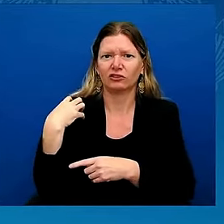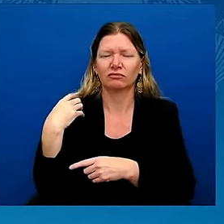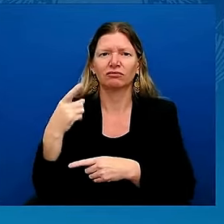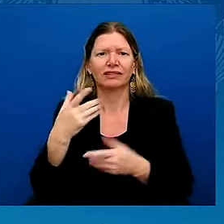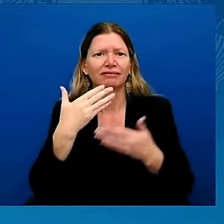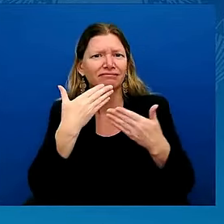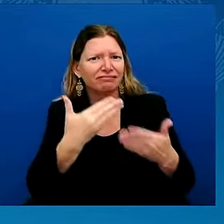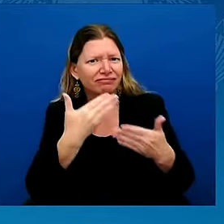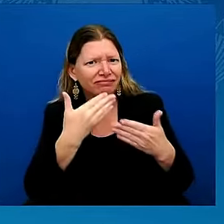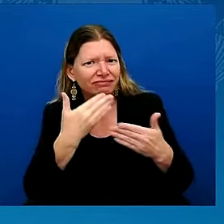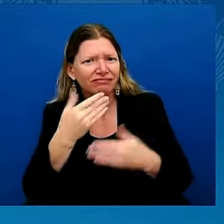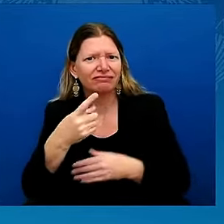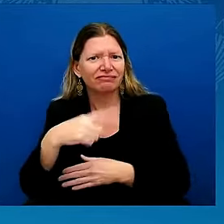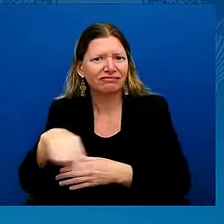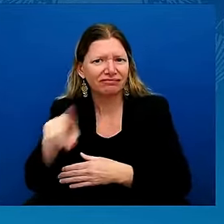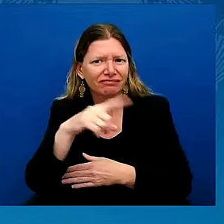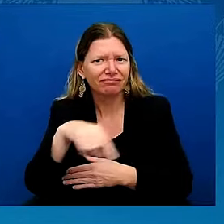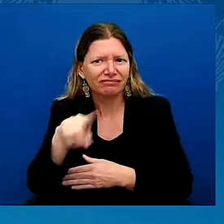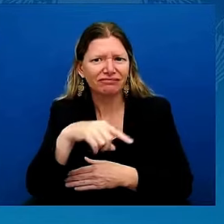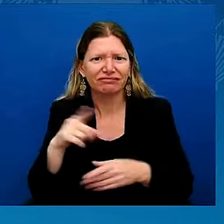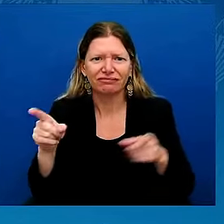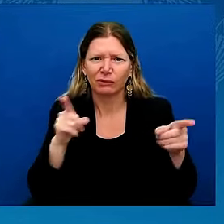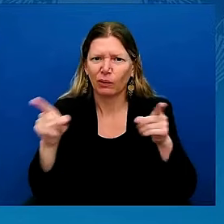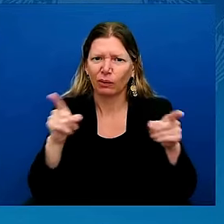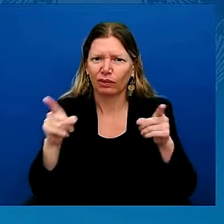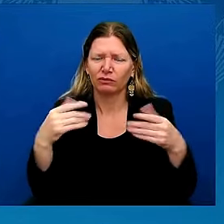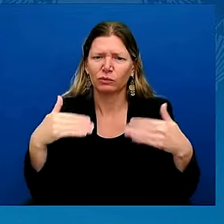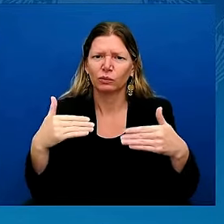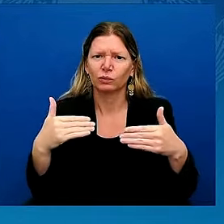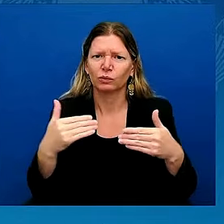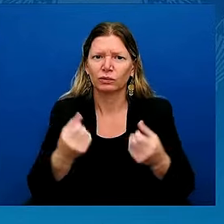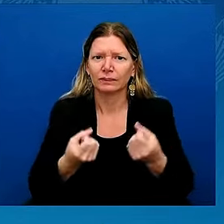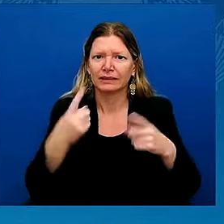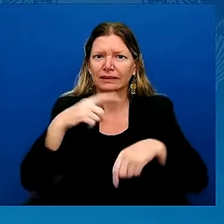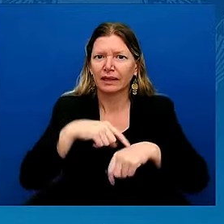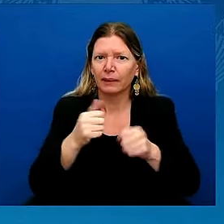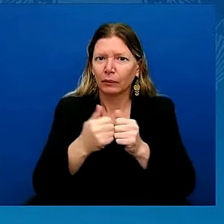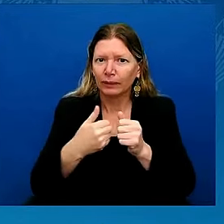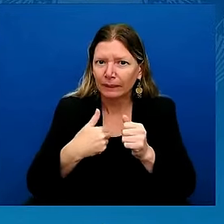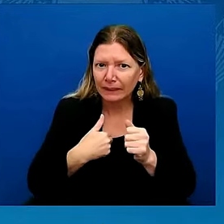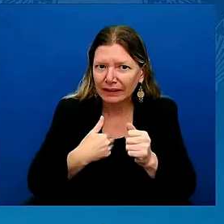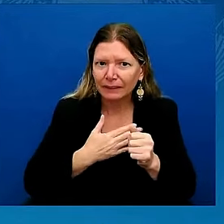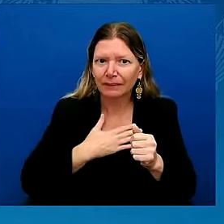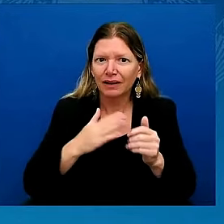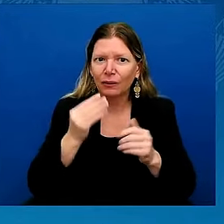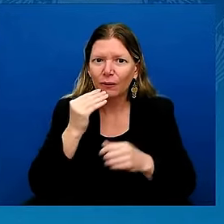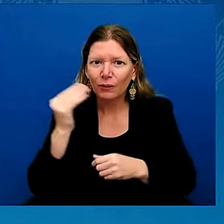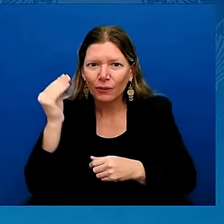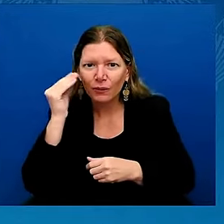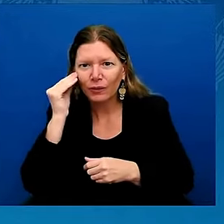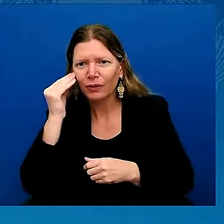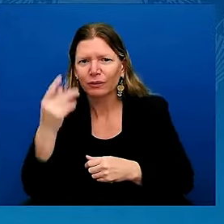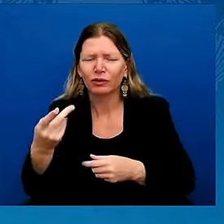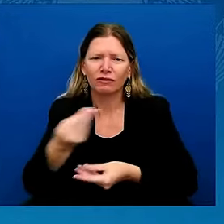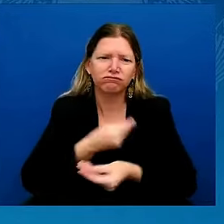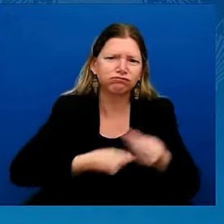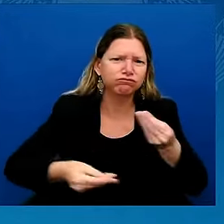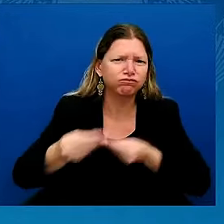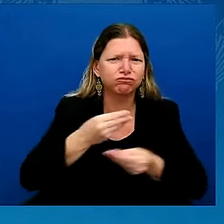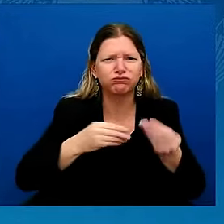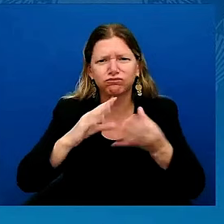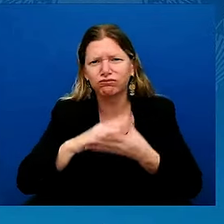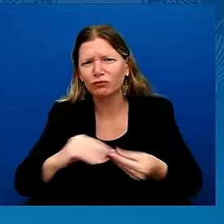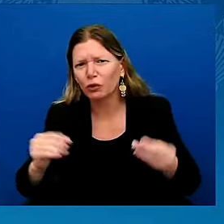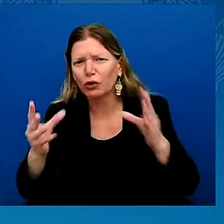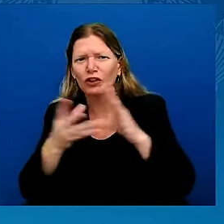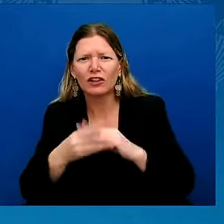Both of them have spent time with me at my house, and we've shared a lot of good stories together and many meals together. And I just want to personally